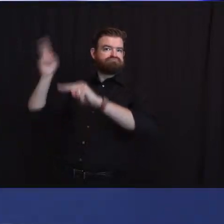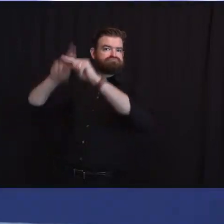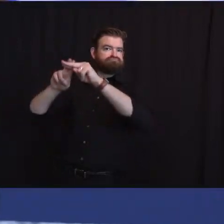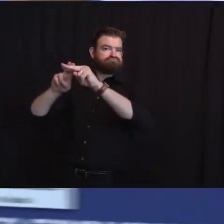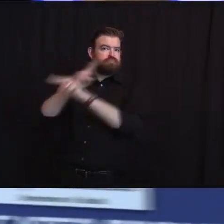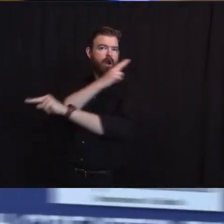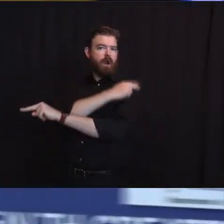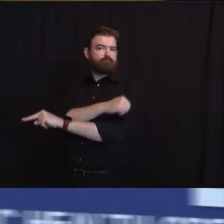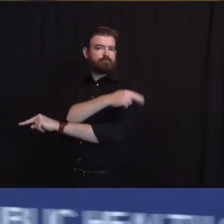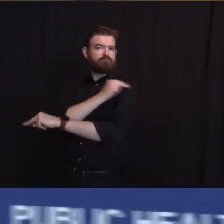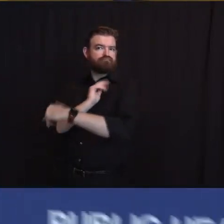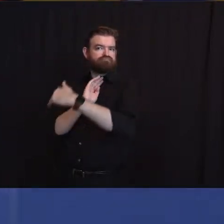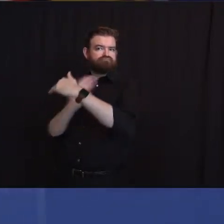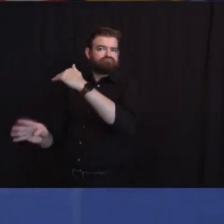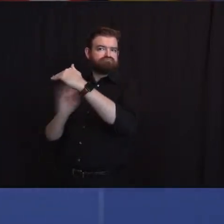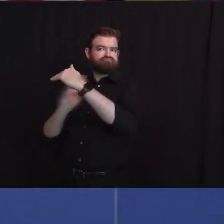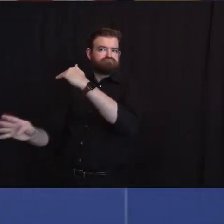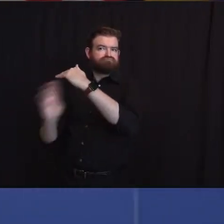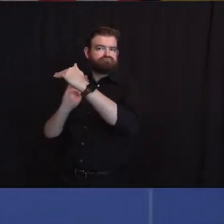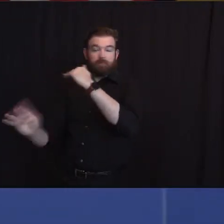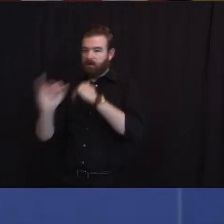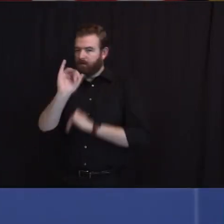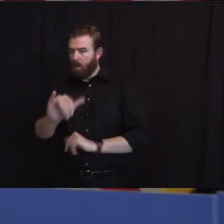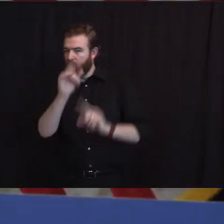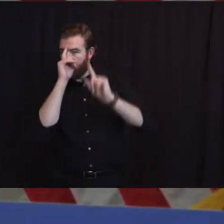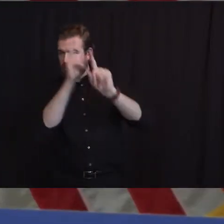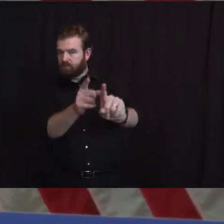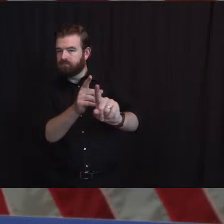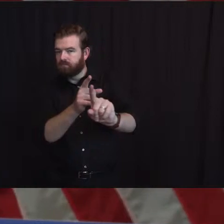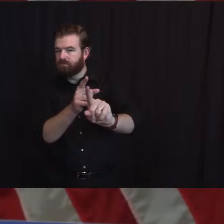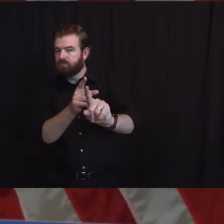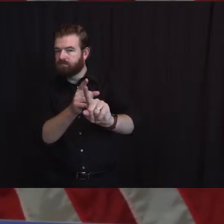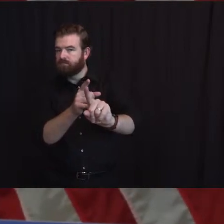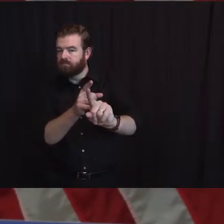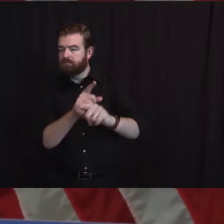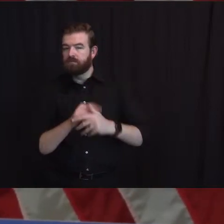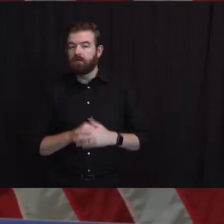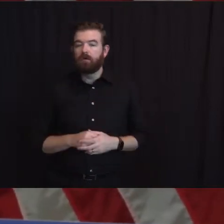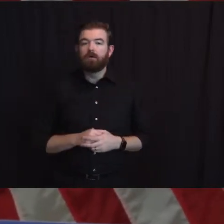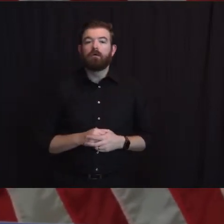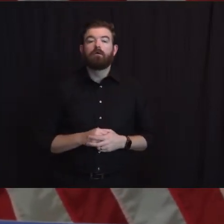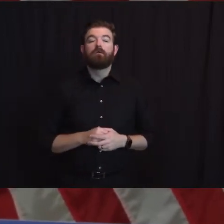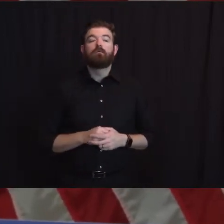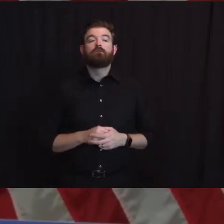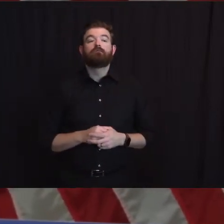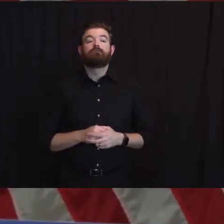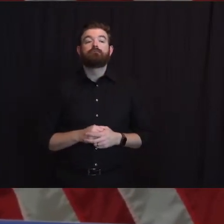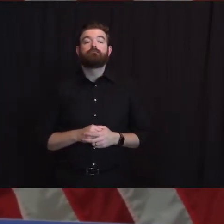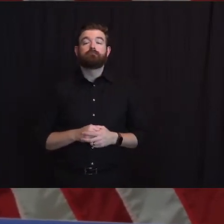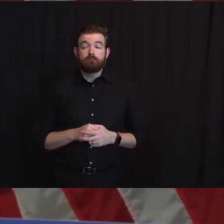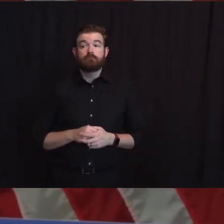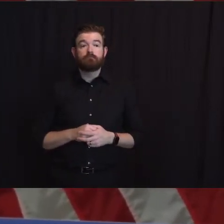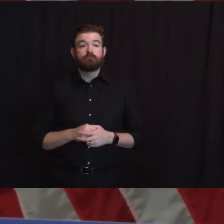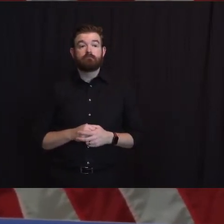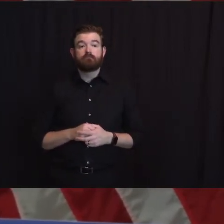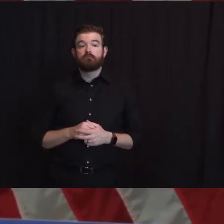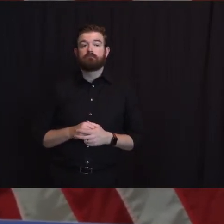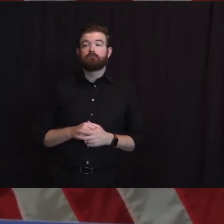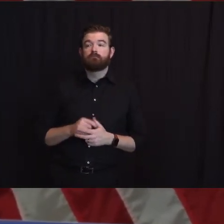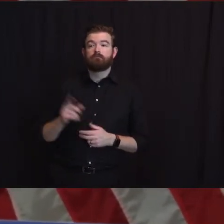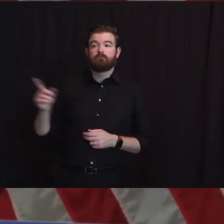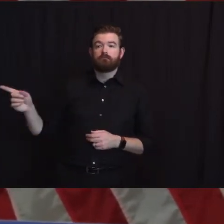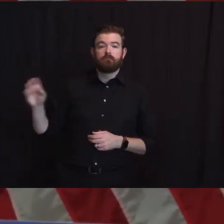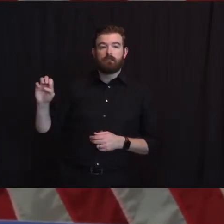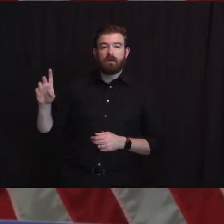is working on revising some guidance for employers. It came up on a call that I was on last week with the CDC, and they mentioned that. This was based on